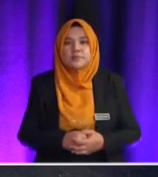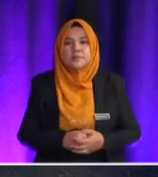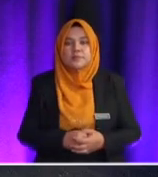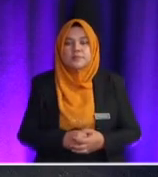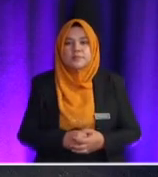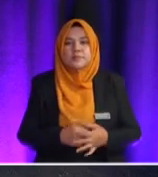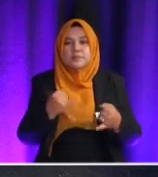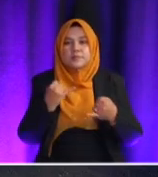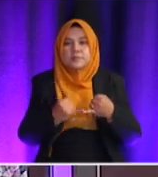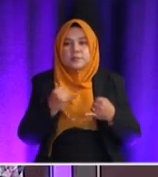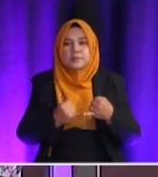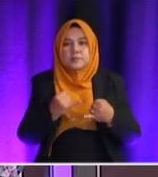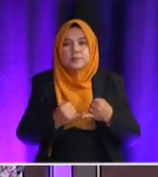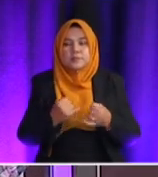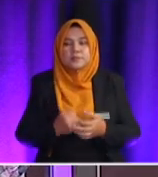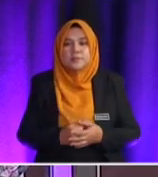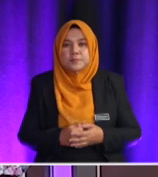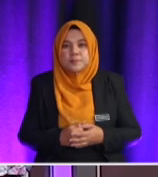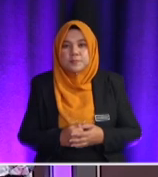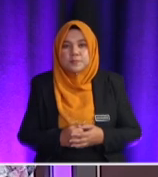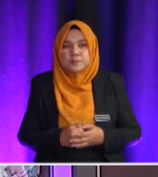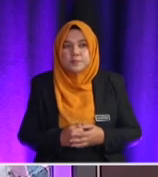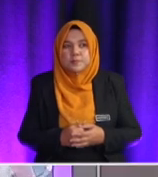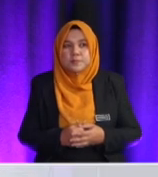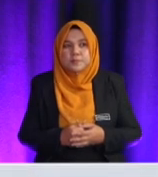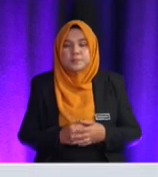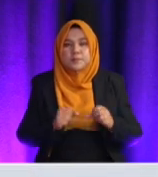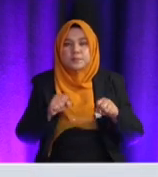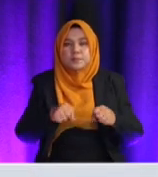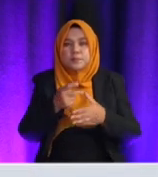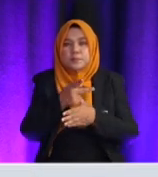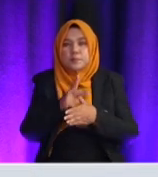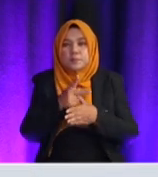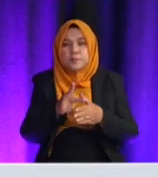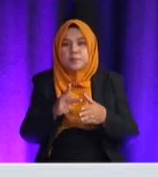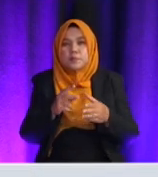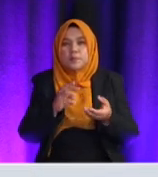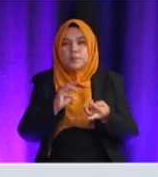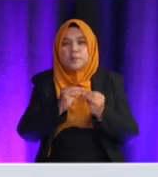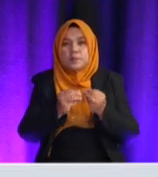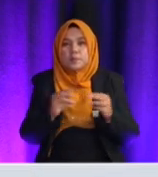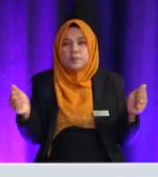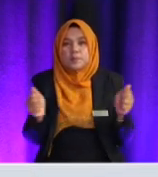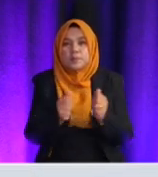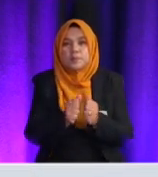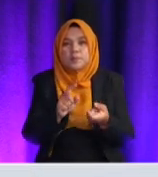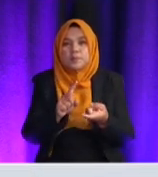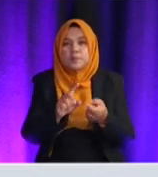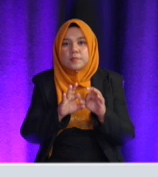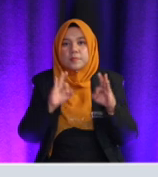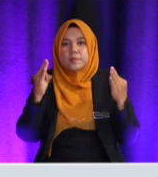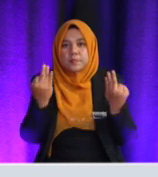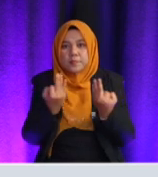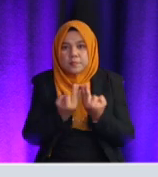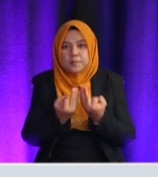the last one. I will share my problems with my family. So is it red or